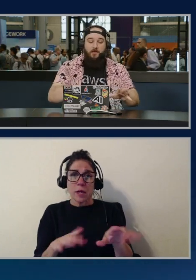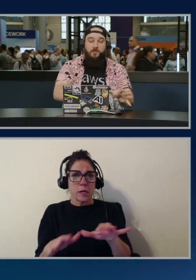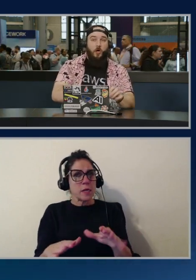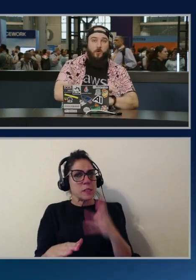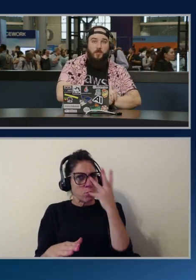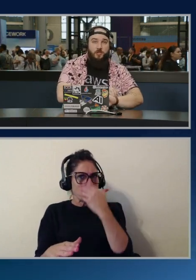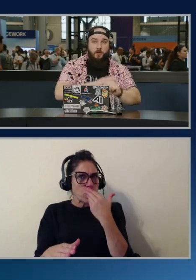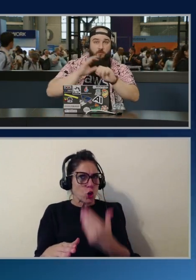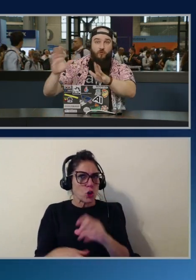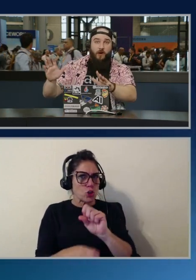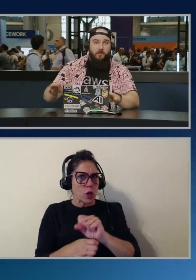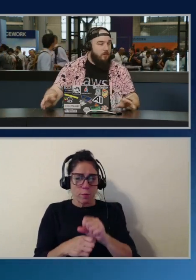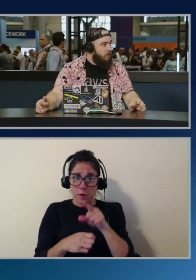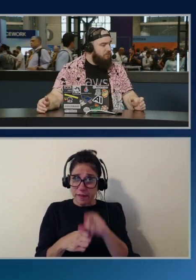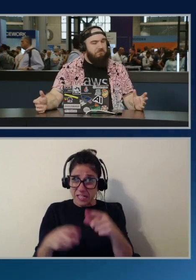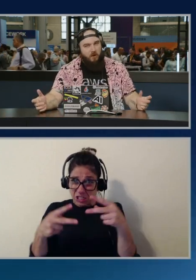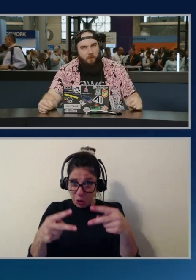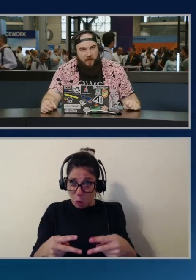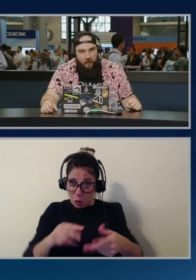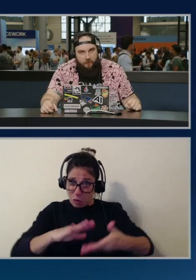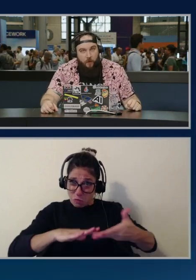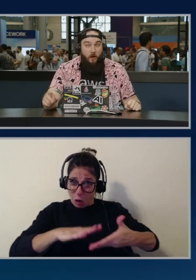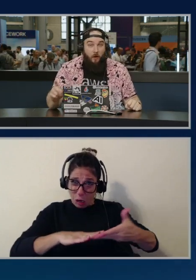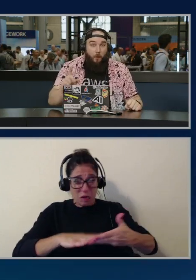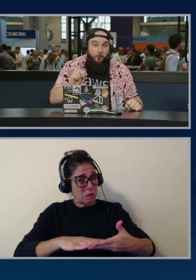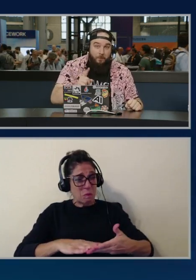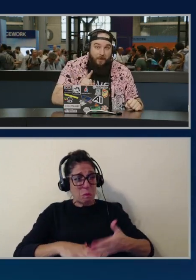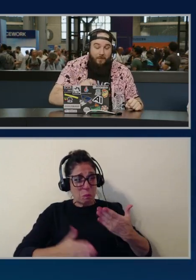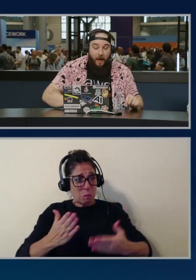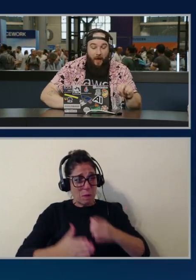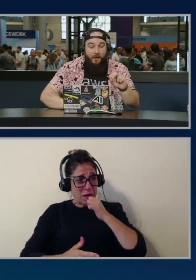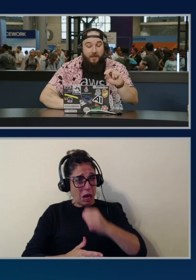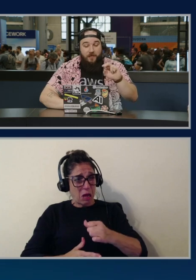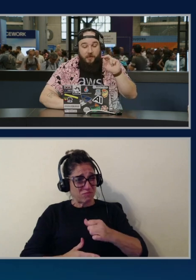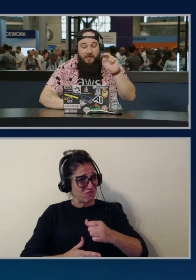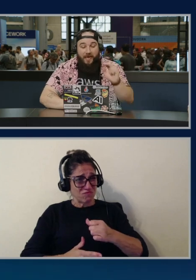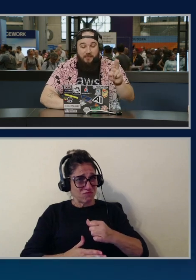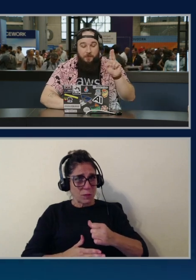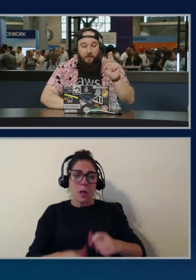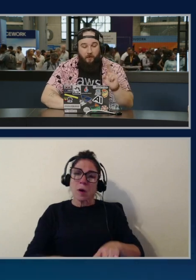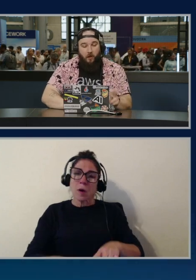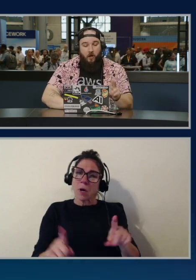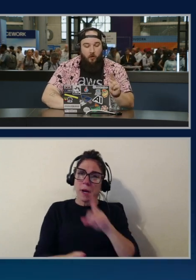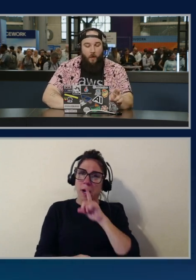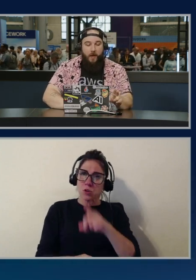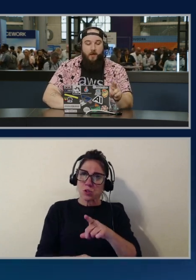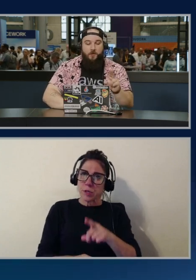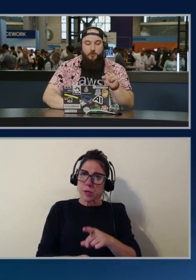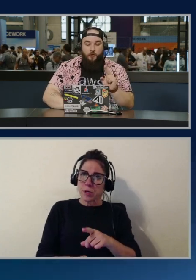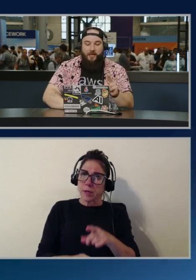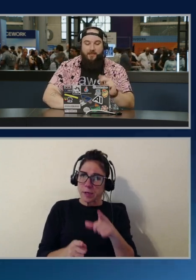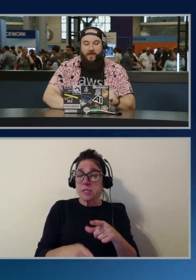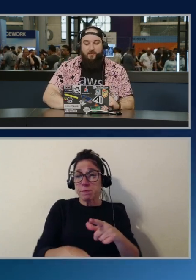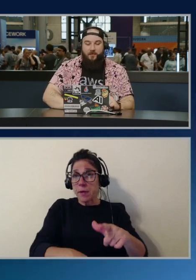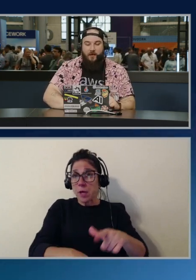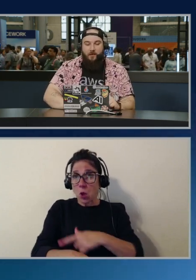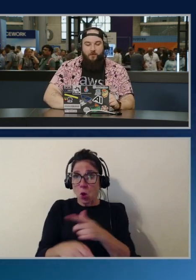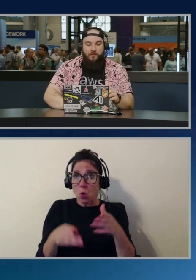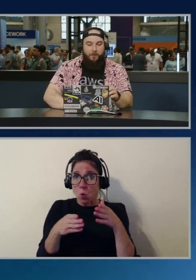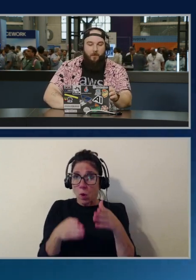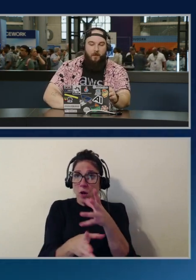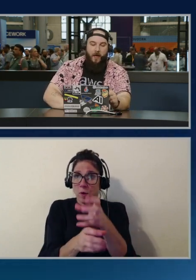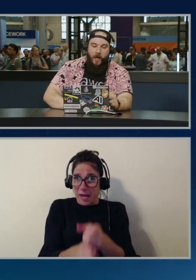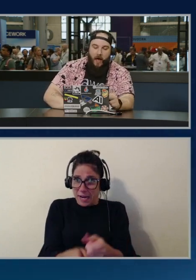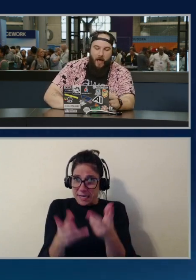can I take this code and just run it? Probably not. But it actually gets me a long way to get that thing done.